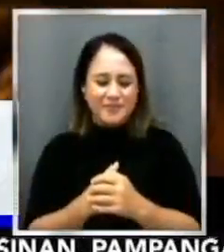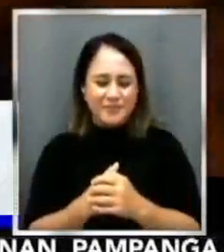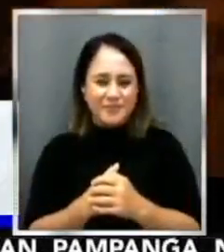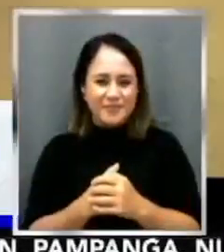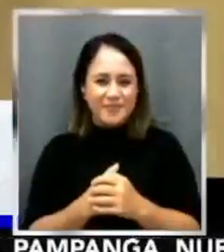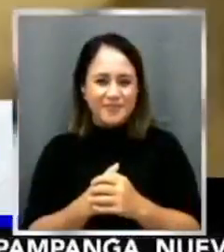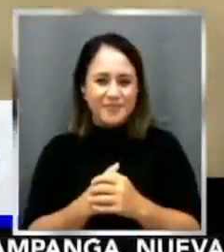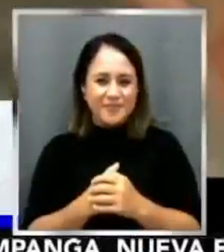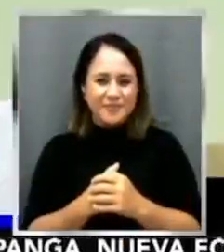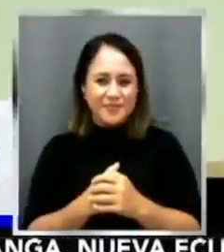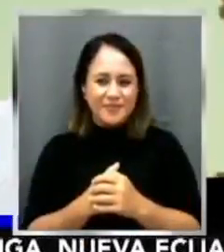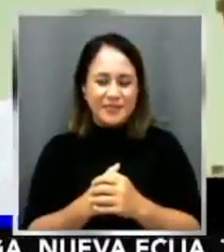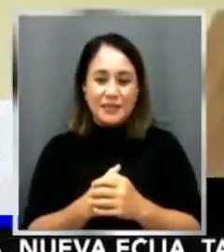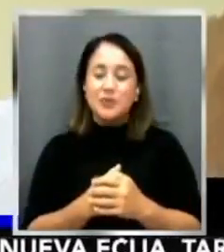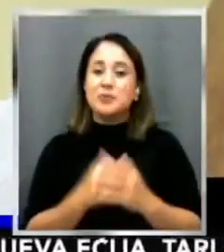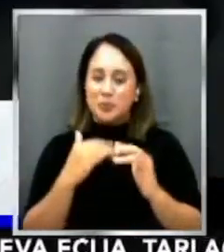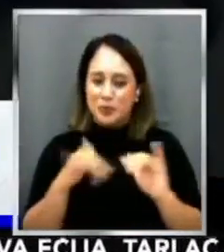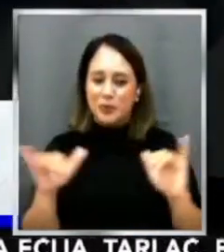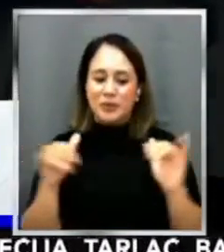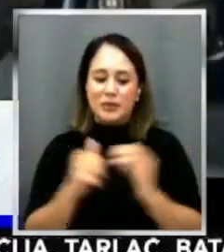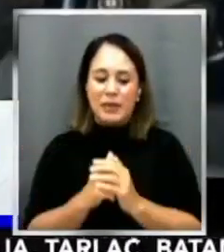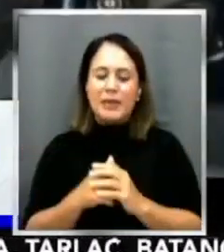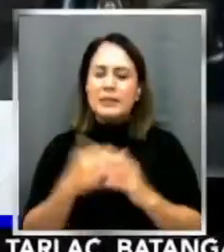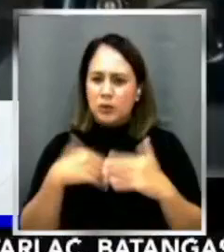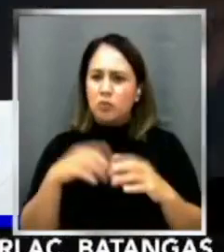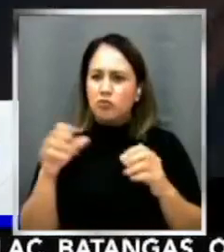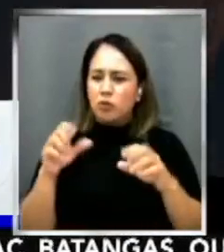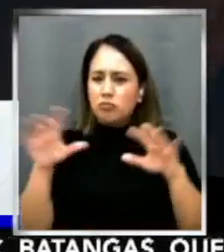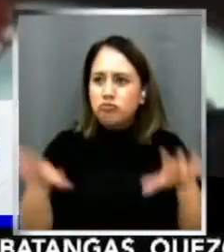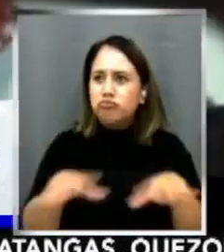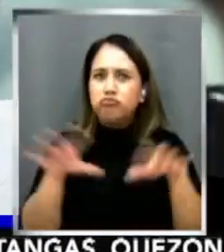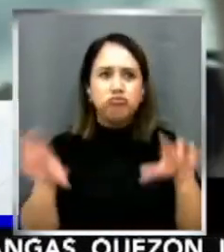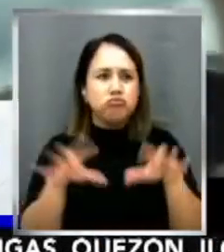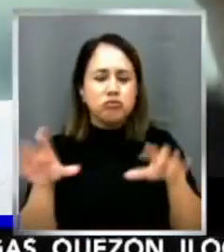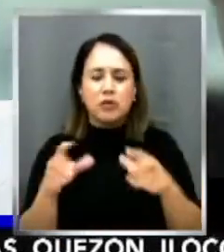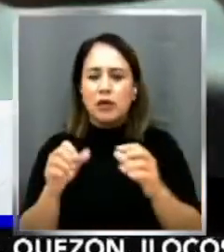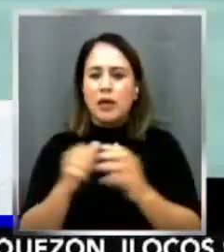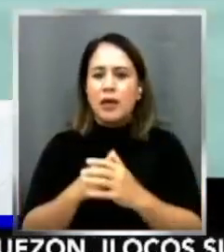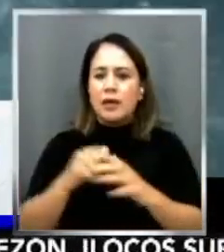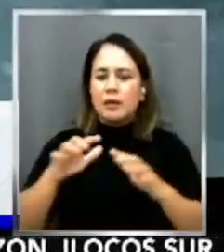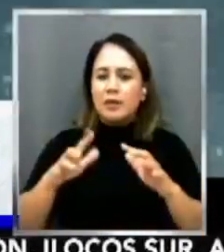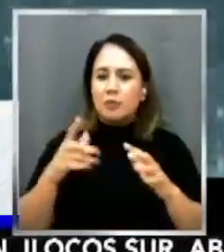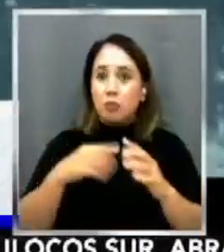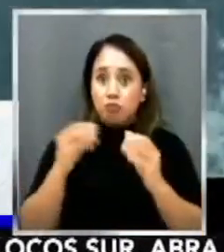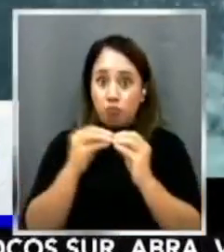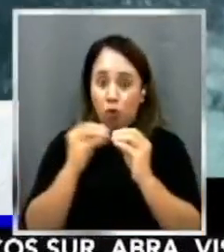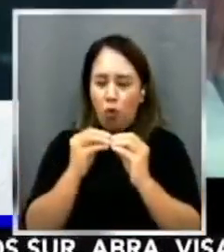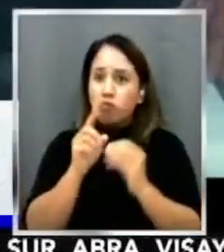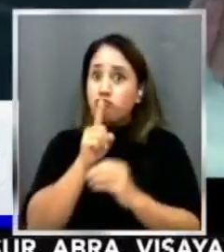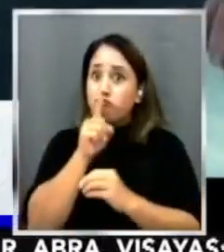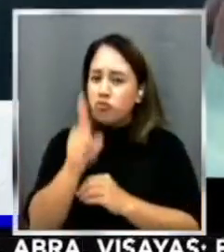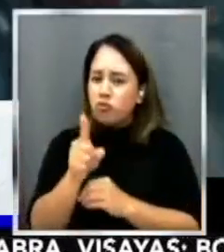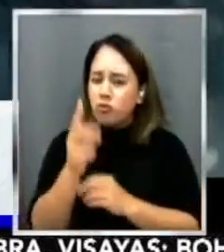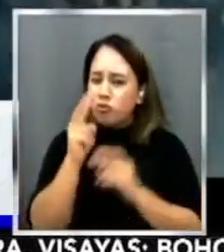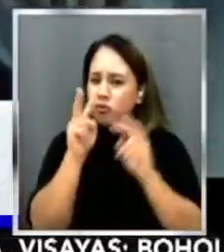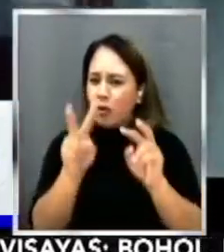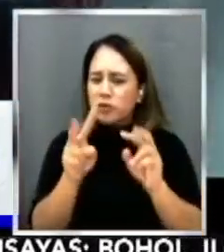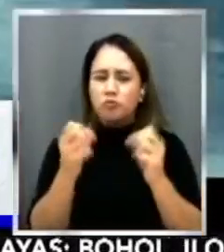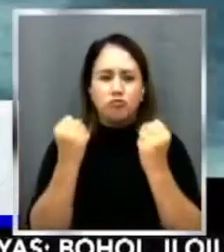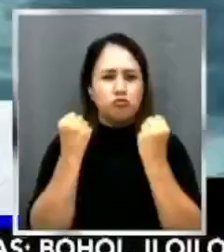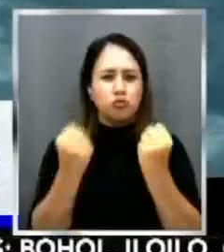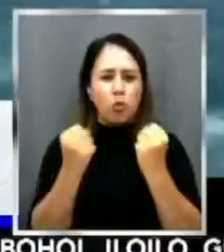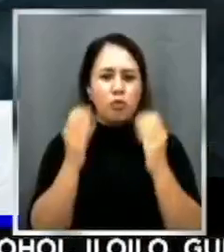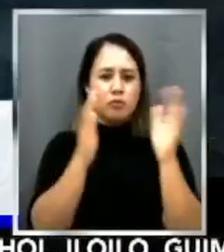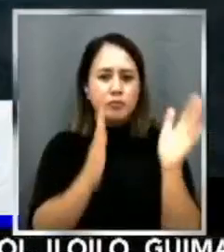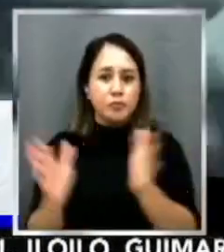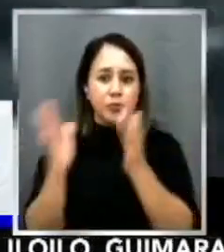As usual, action-packed ang pelikula. At para maging mas makatotohanan, matindi raw ang paghahanda ng